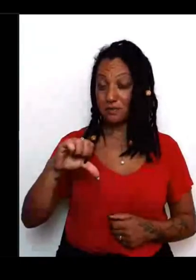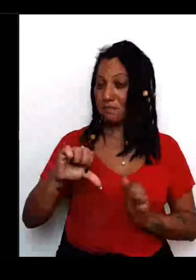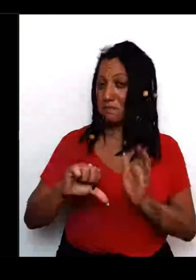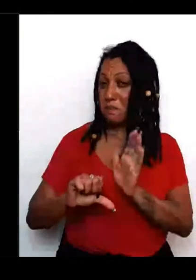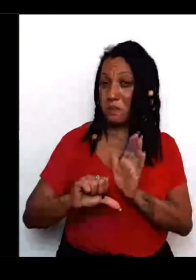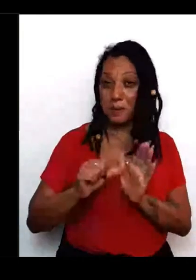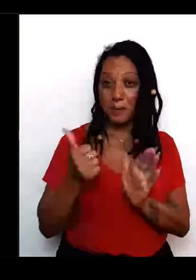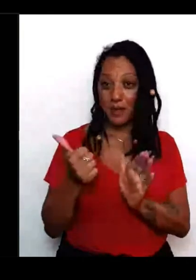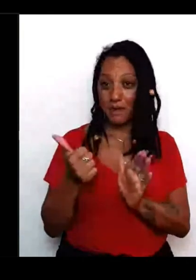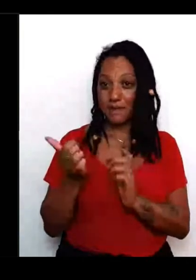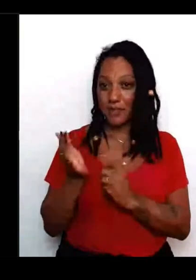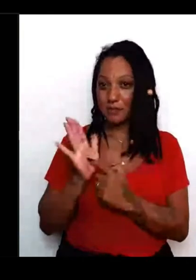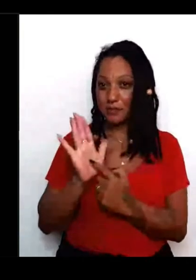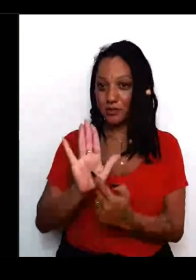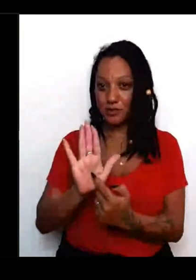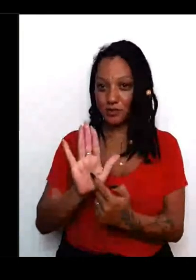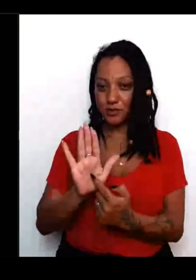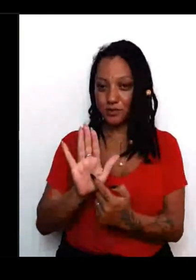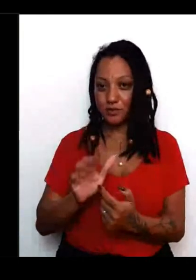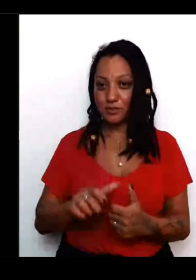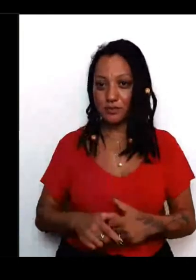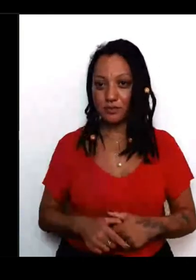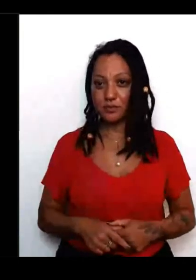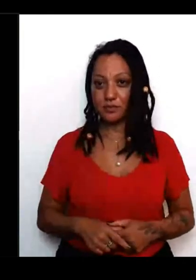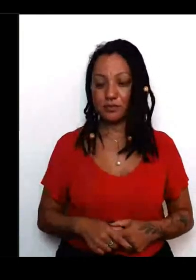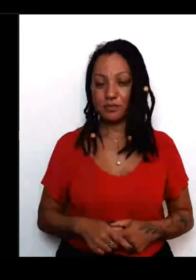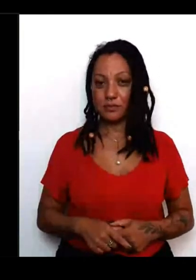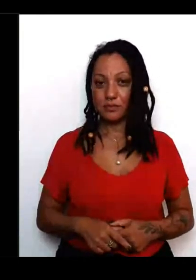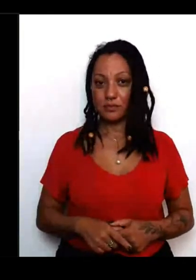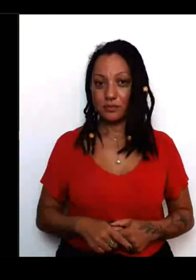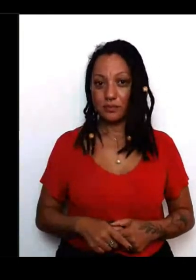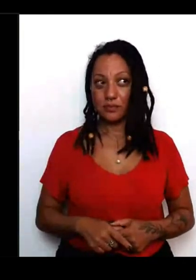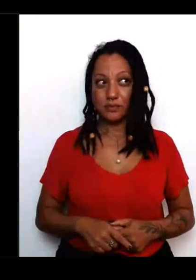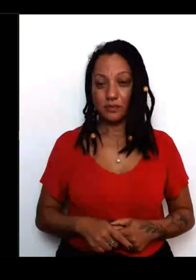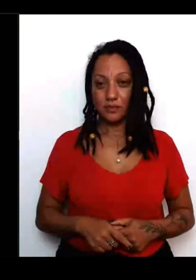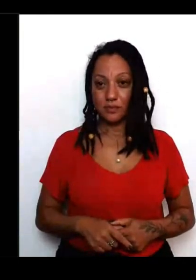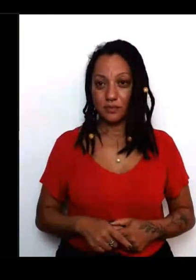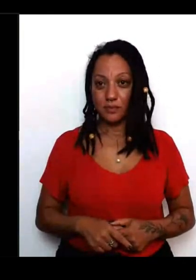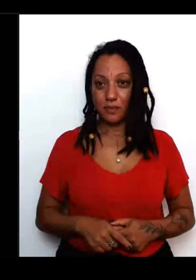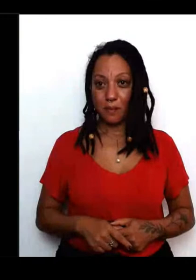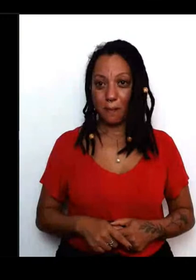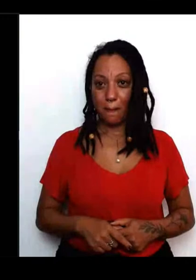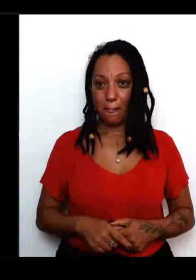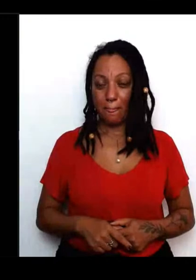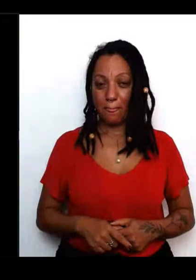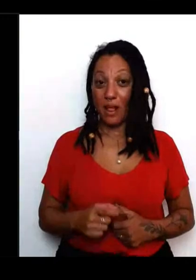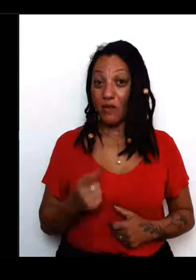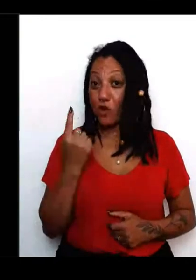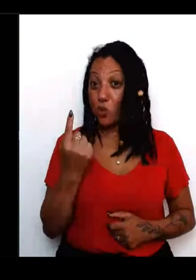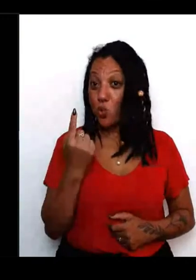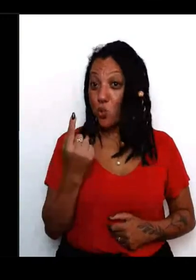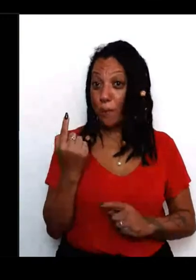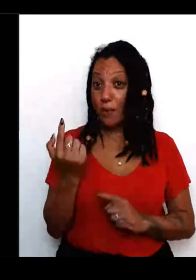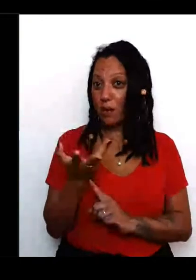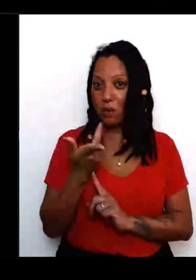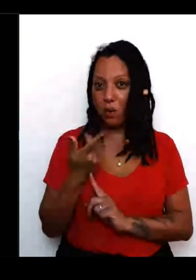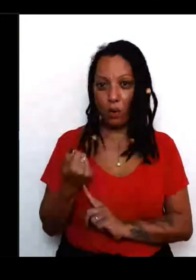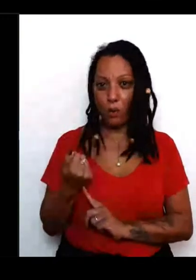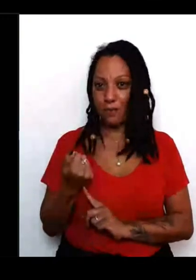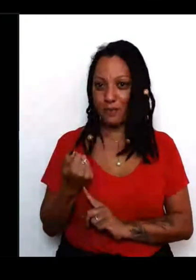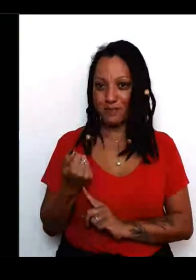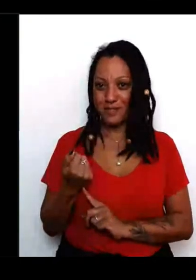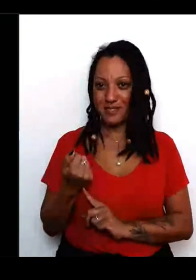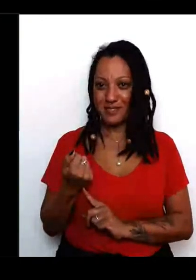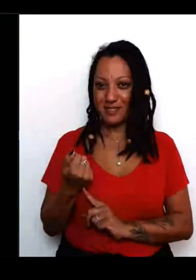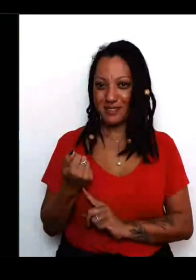was only one work in my very very large and multifaceted career now the things